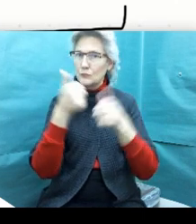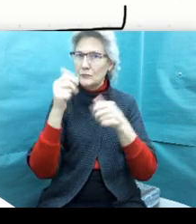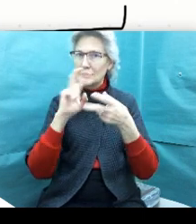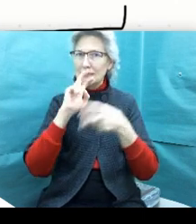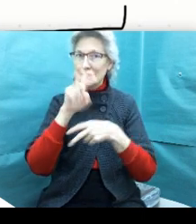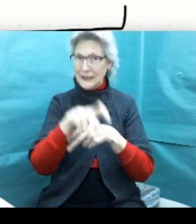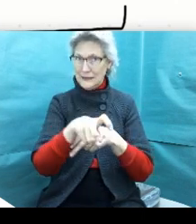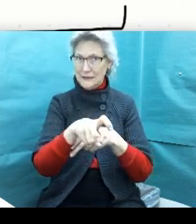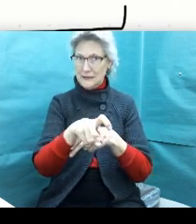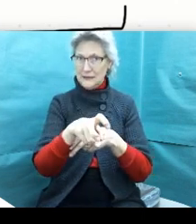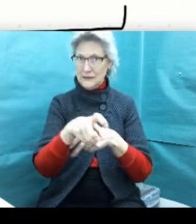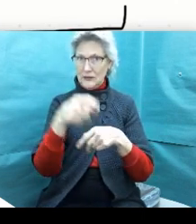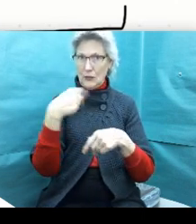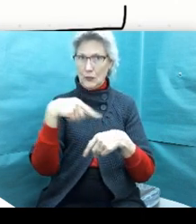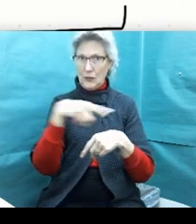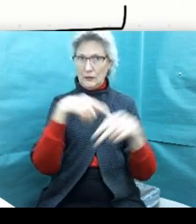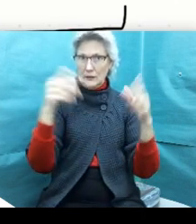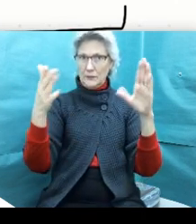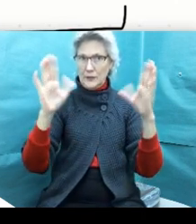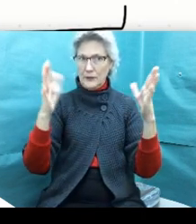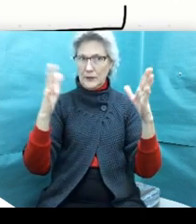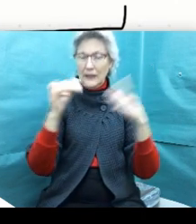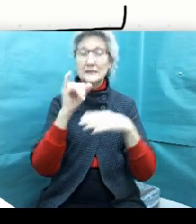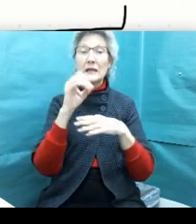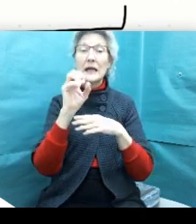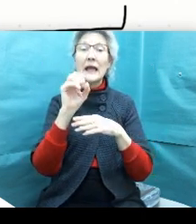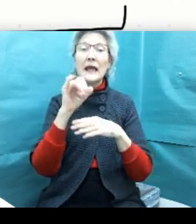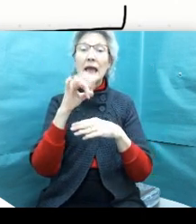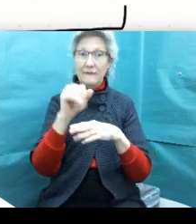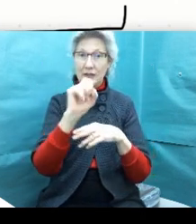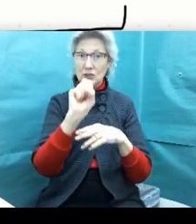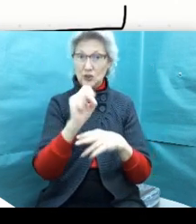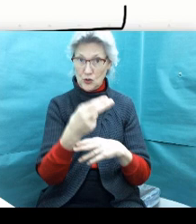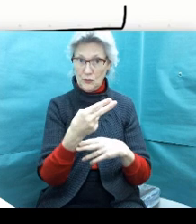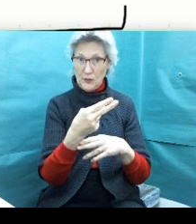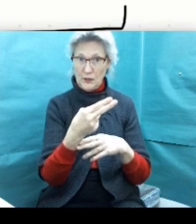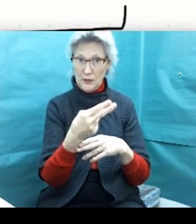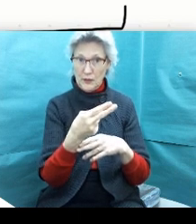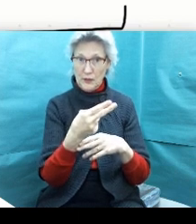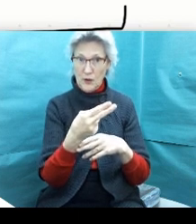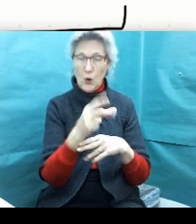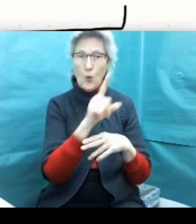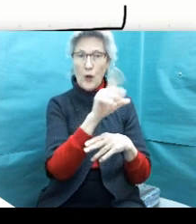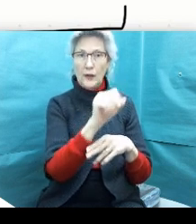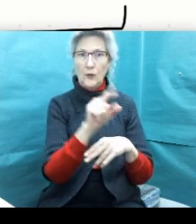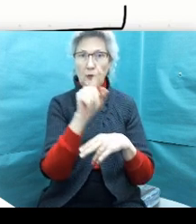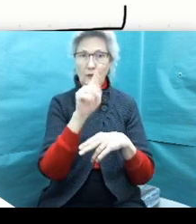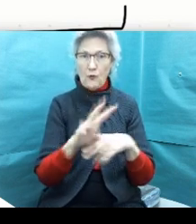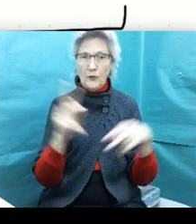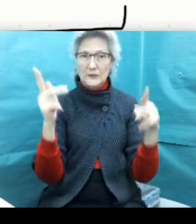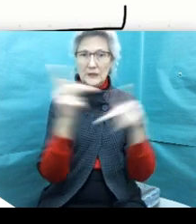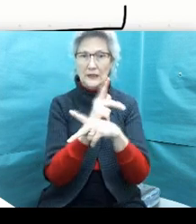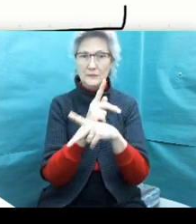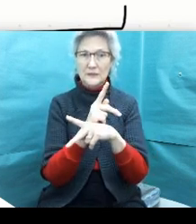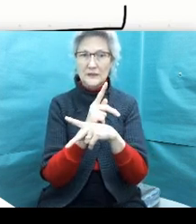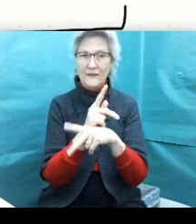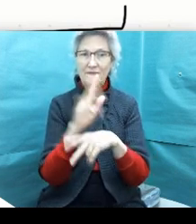So if Sherman, so I would say 1 1/4